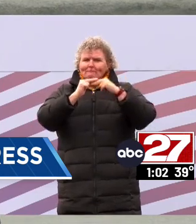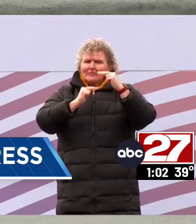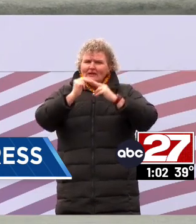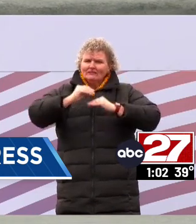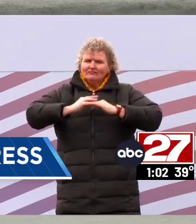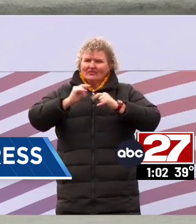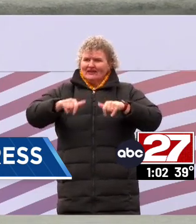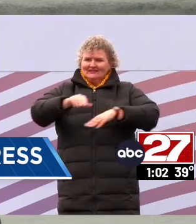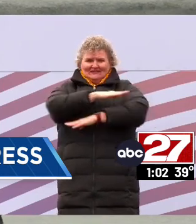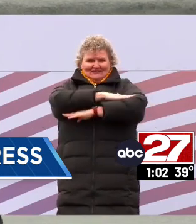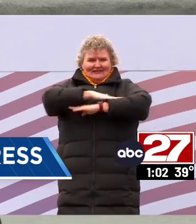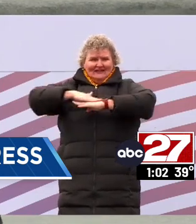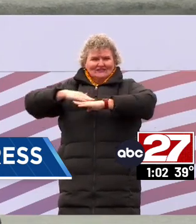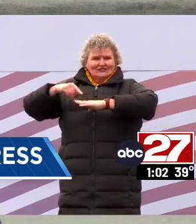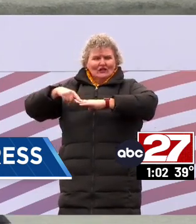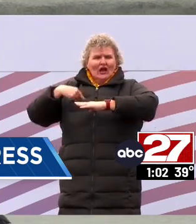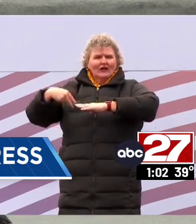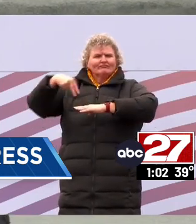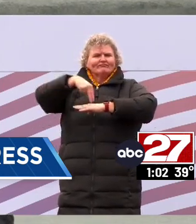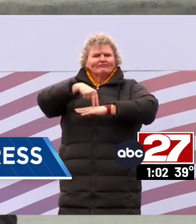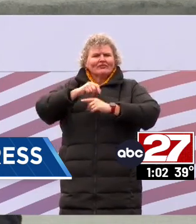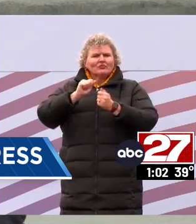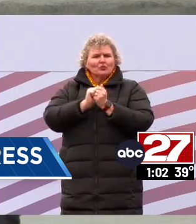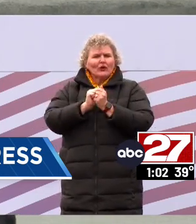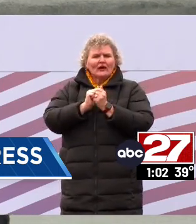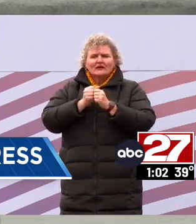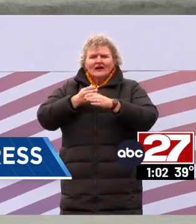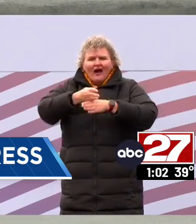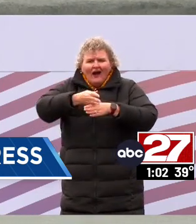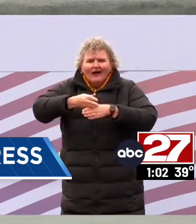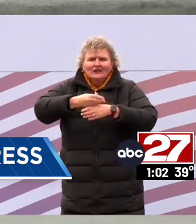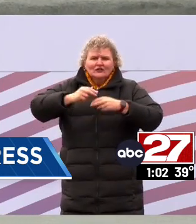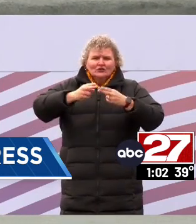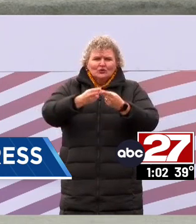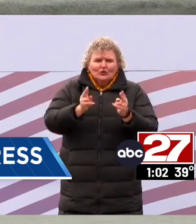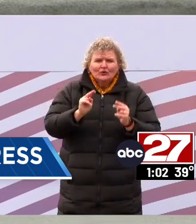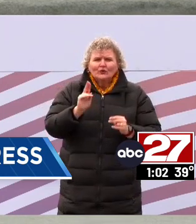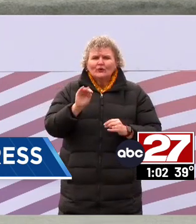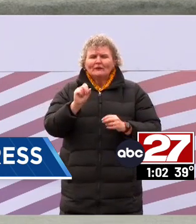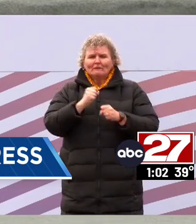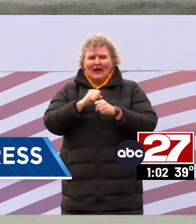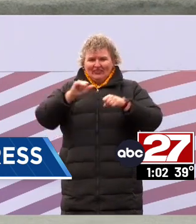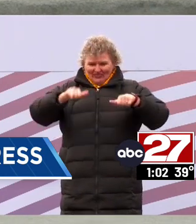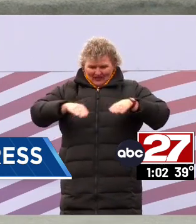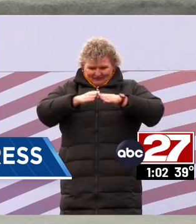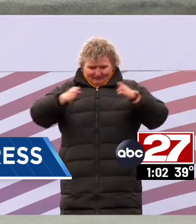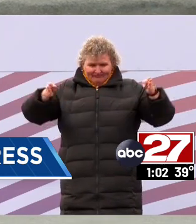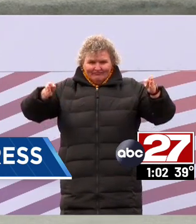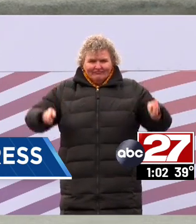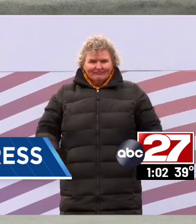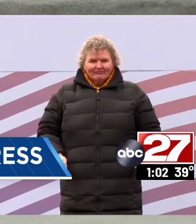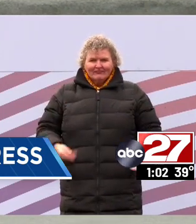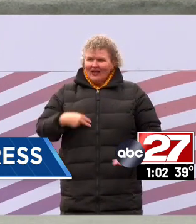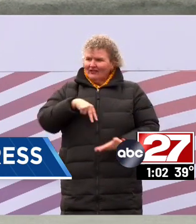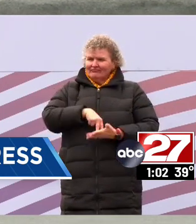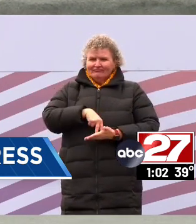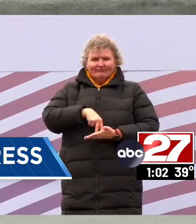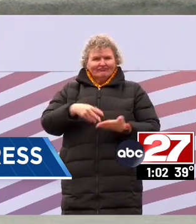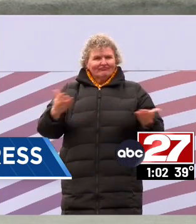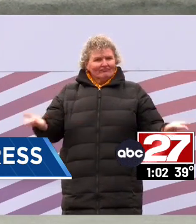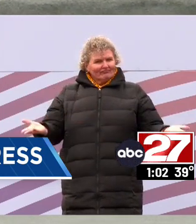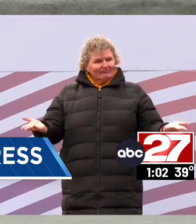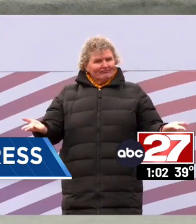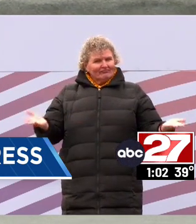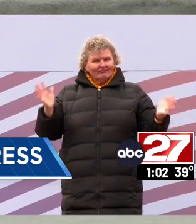trained apprentice cabinet makers from the Carpenters Union to craft this podium I now speak from.